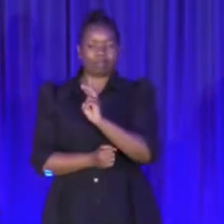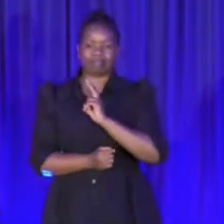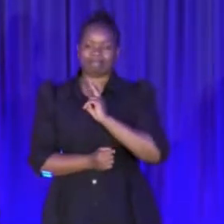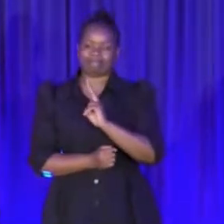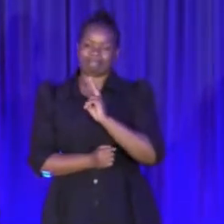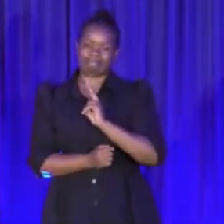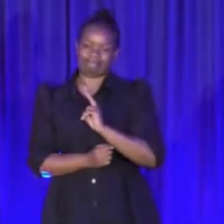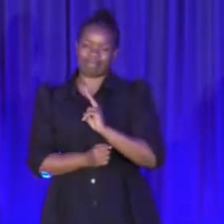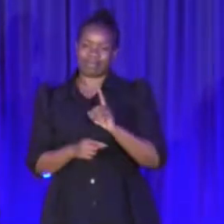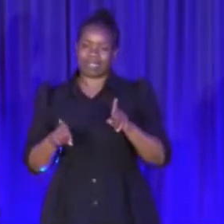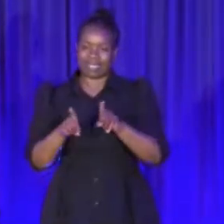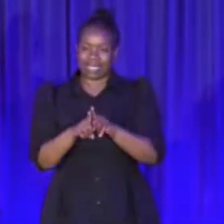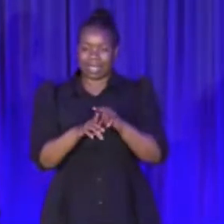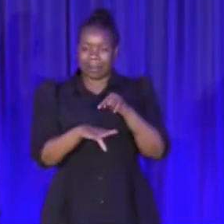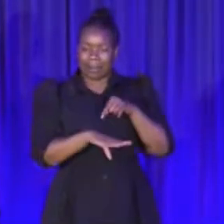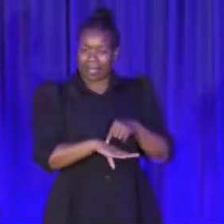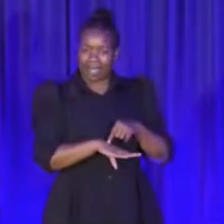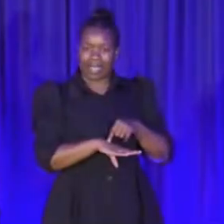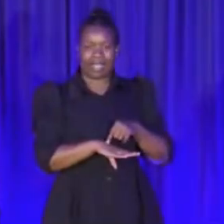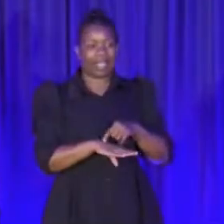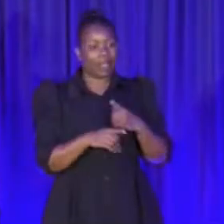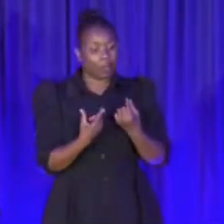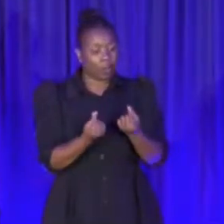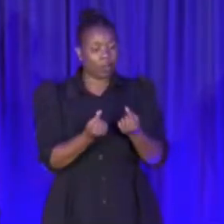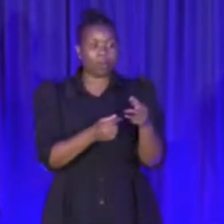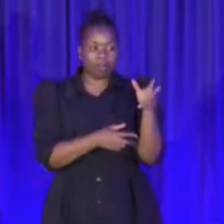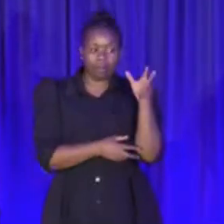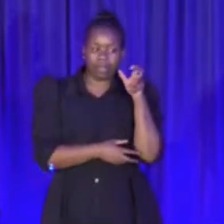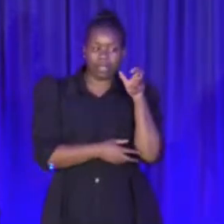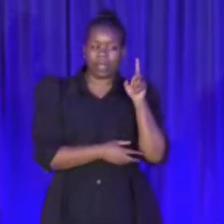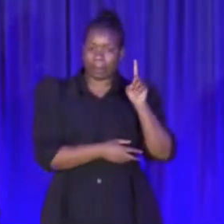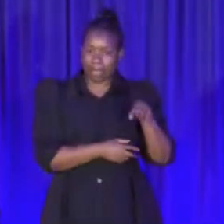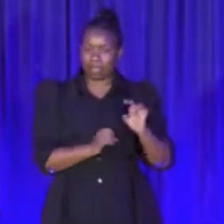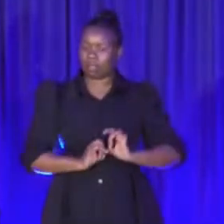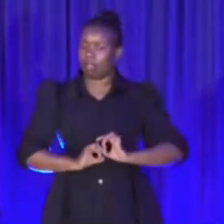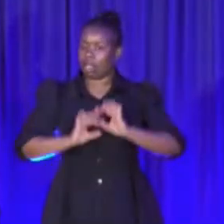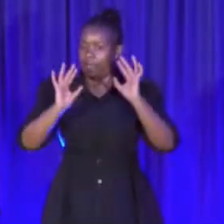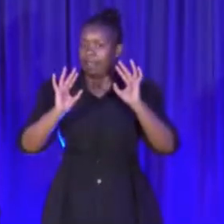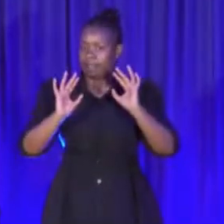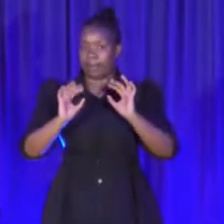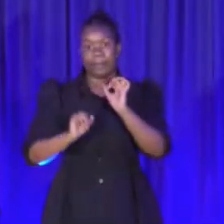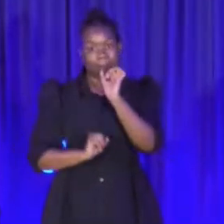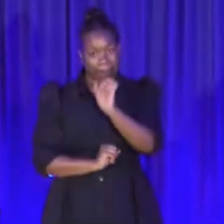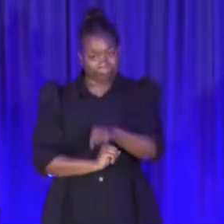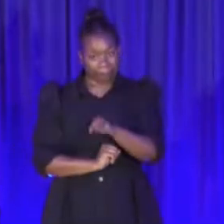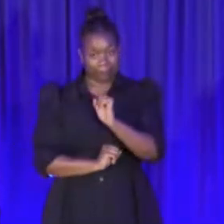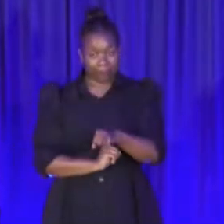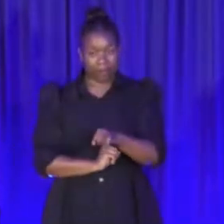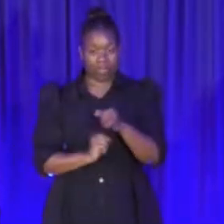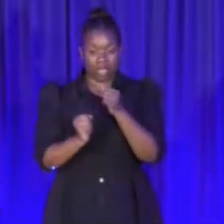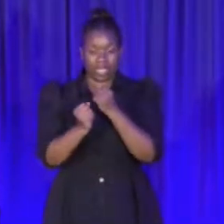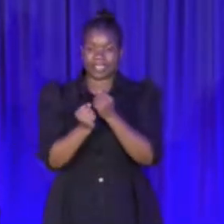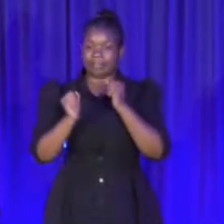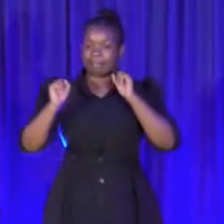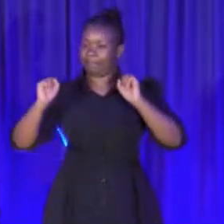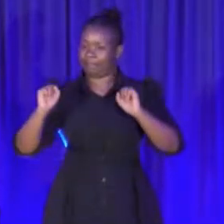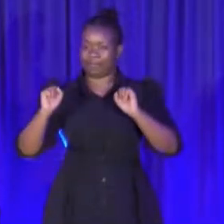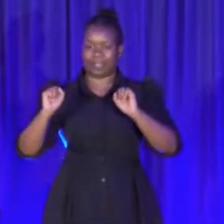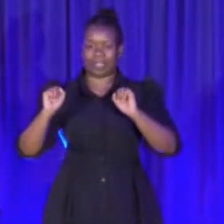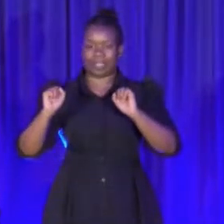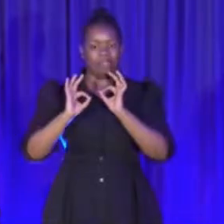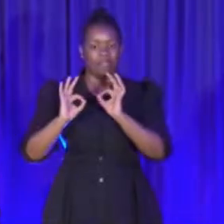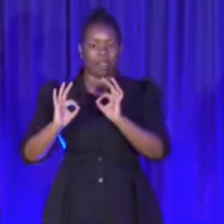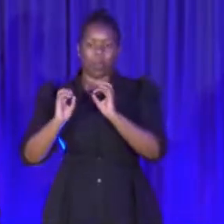at the very moment it is meant to be heard and heard loudly. Yes, democracy is imperfect.